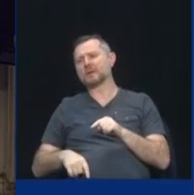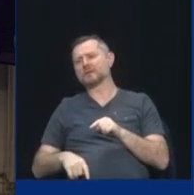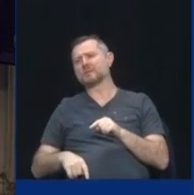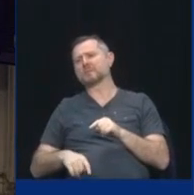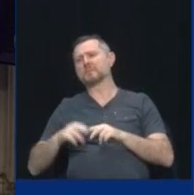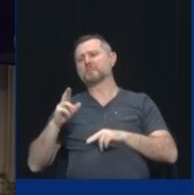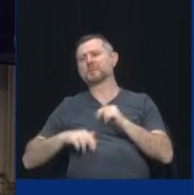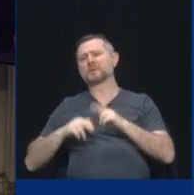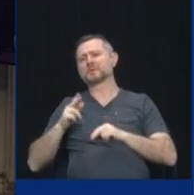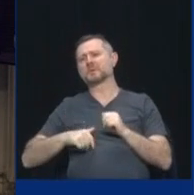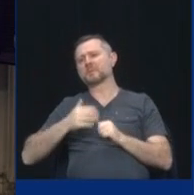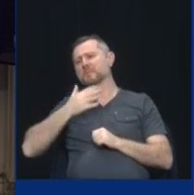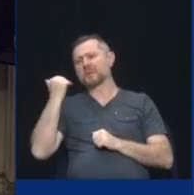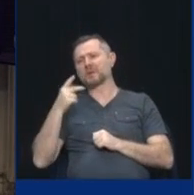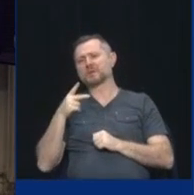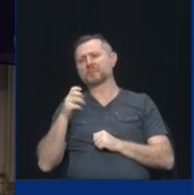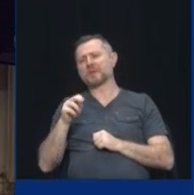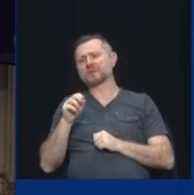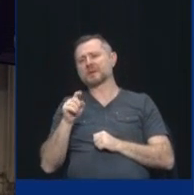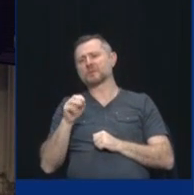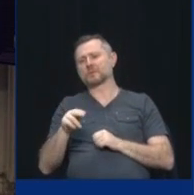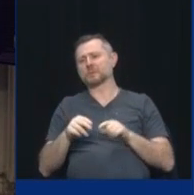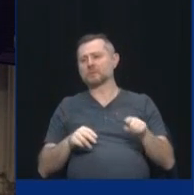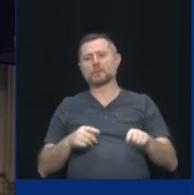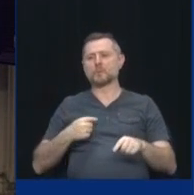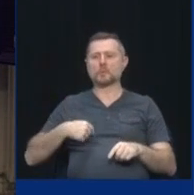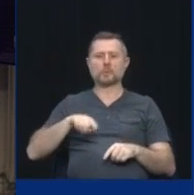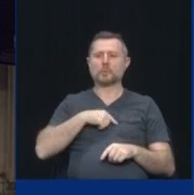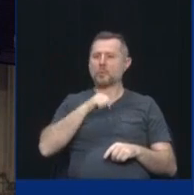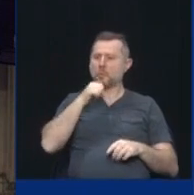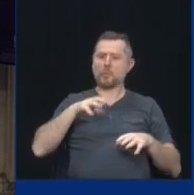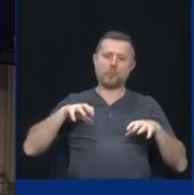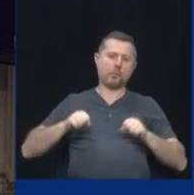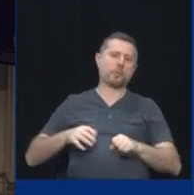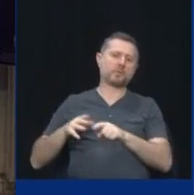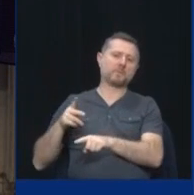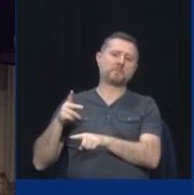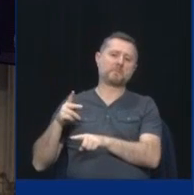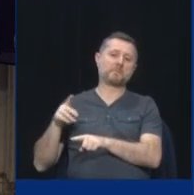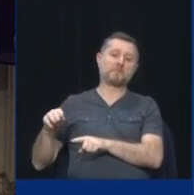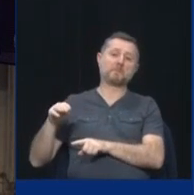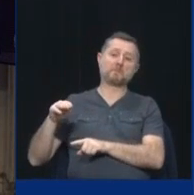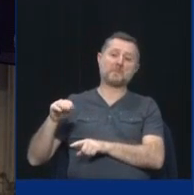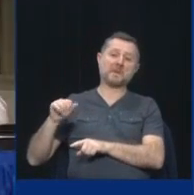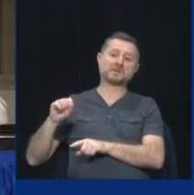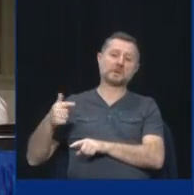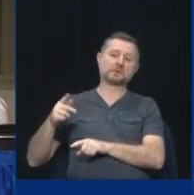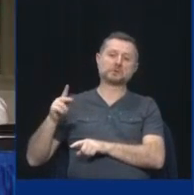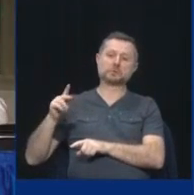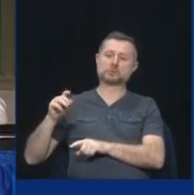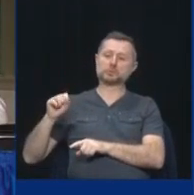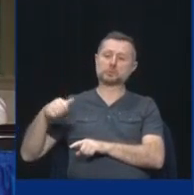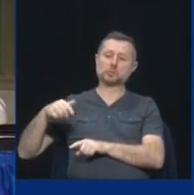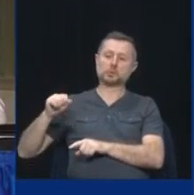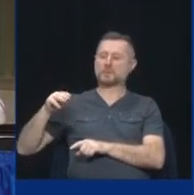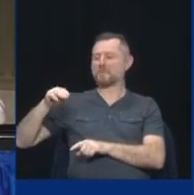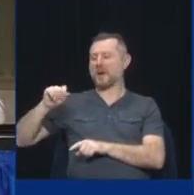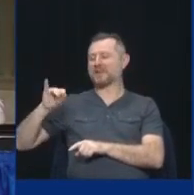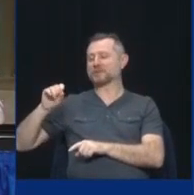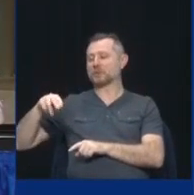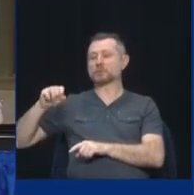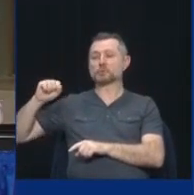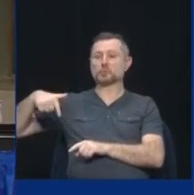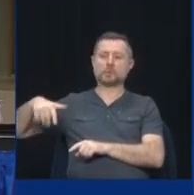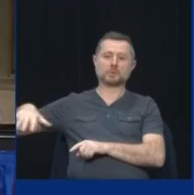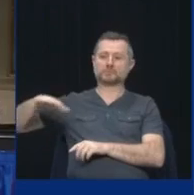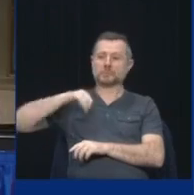Station? We don't own it. It's big, it's hard to hold. Madison Square Garden, it's hard to pick up. They just